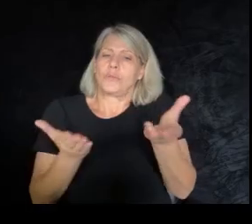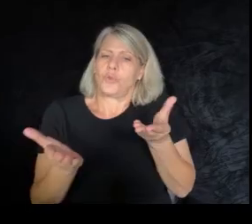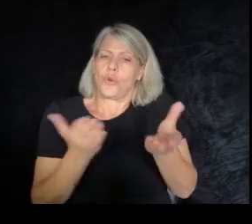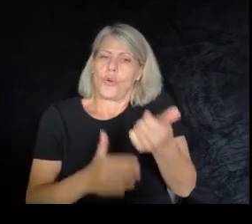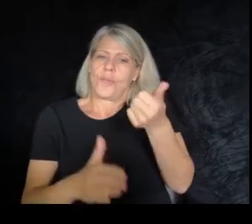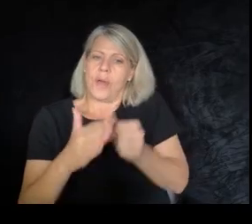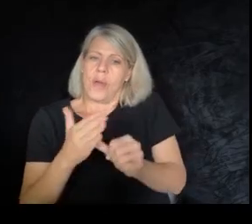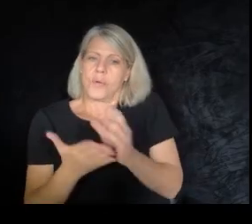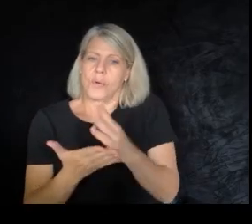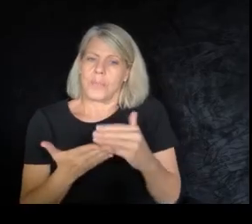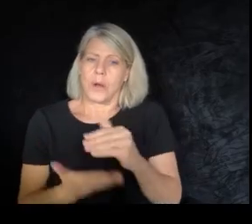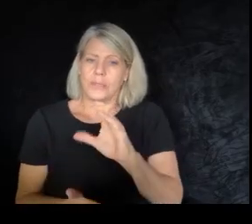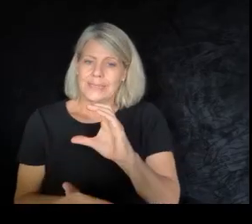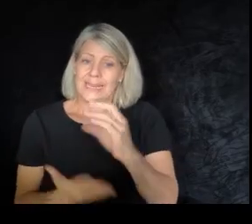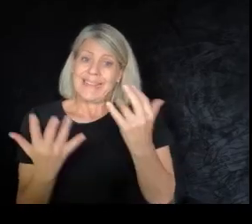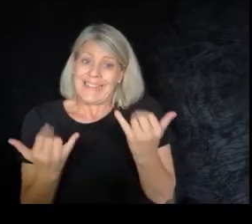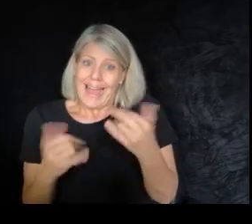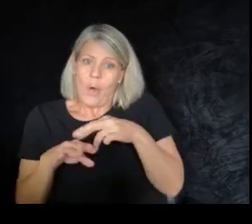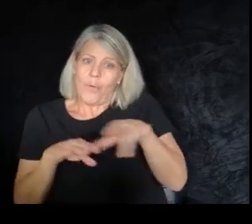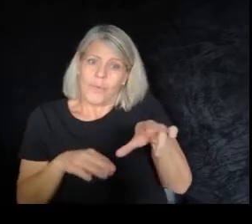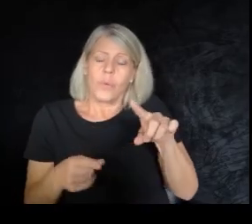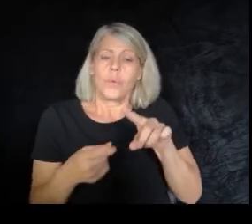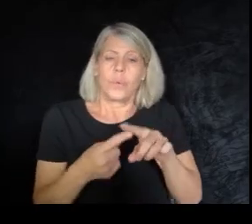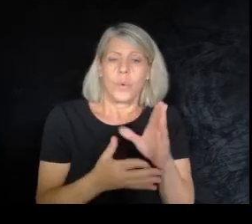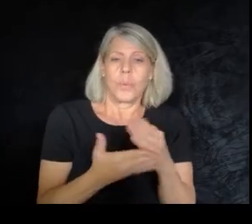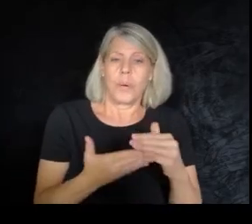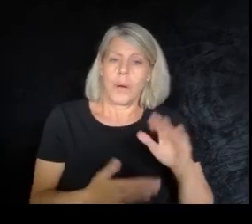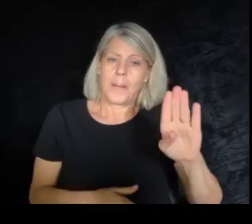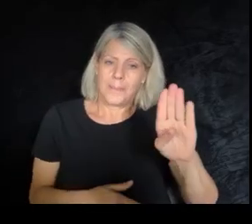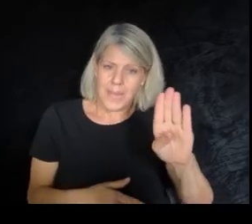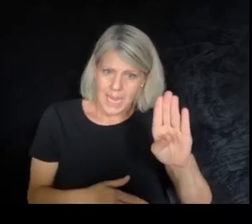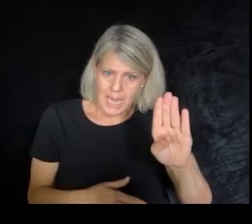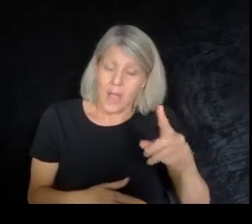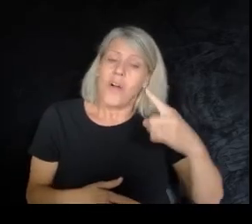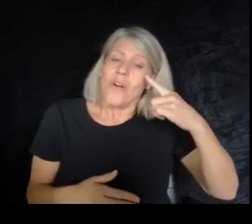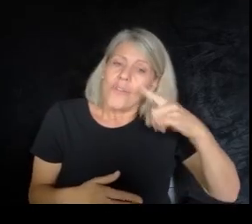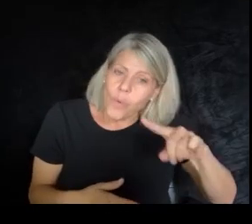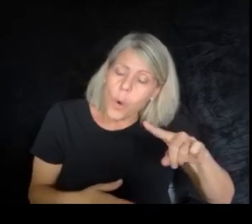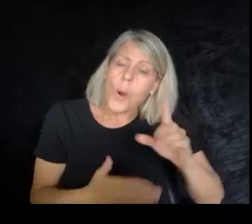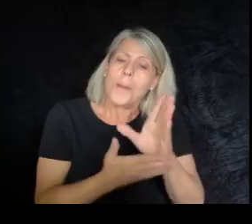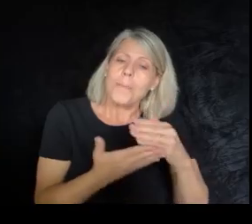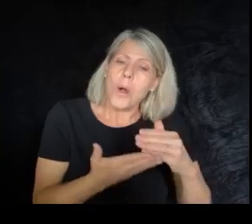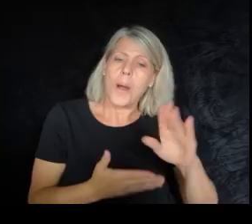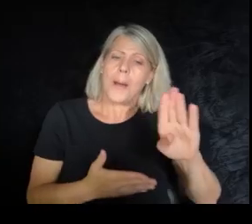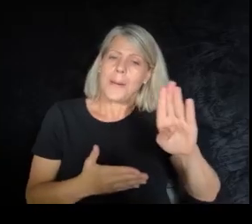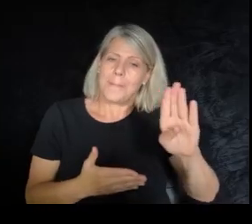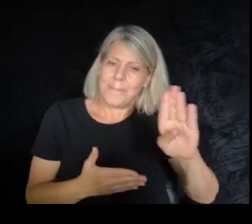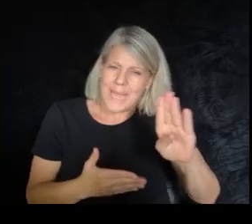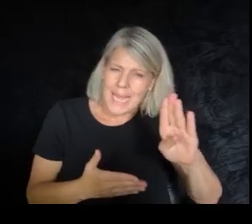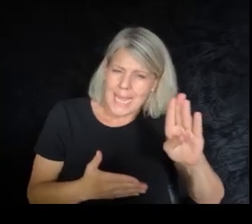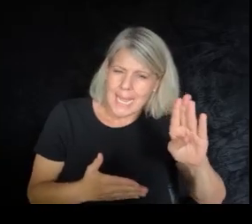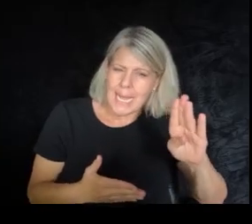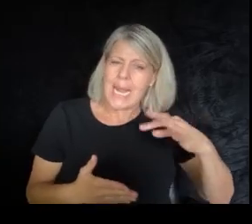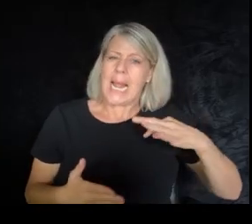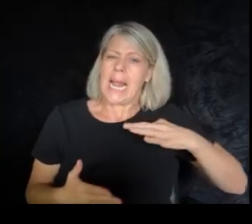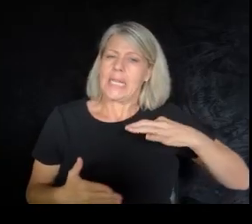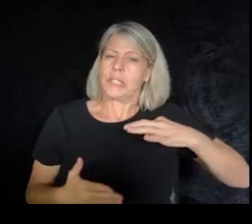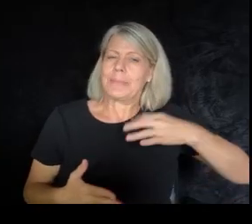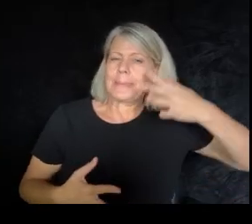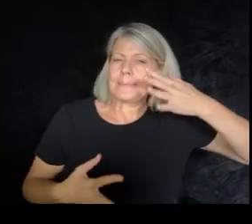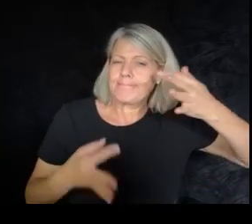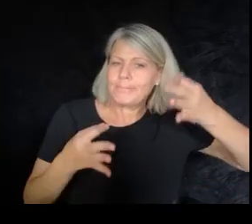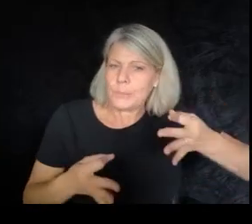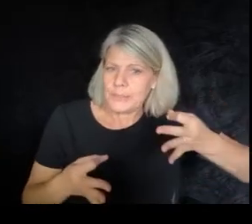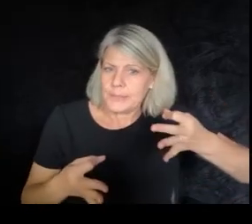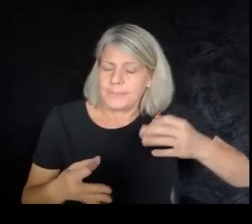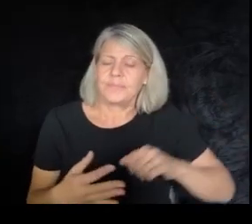C and referred to Part B for Part B eligibility determination.